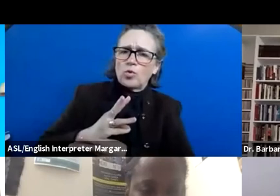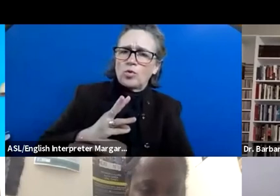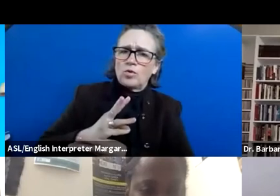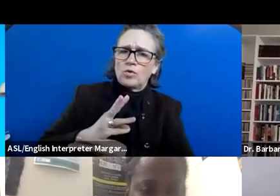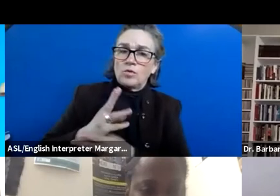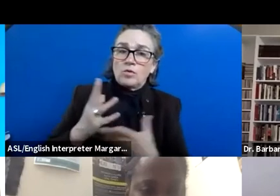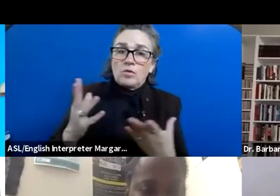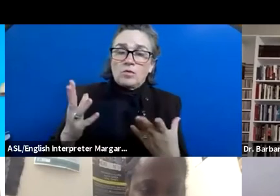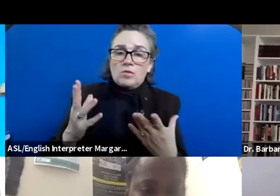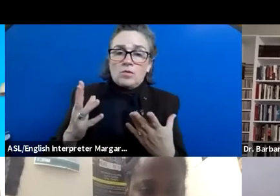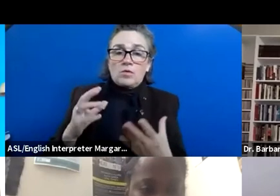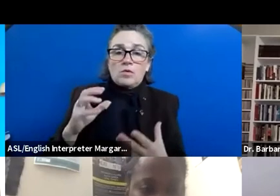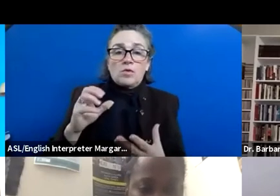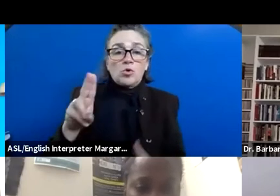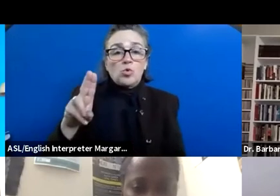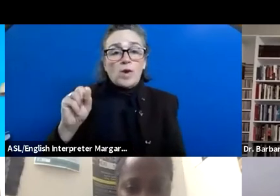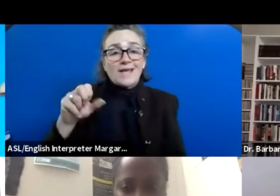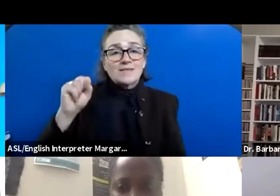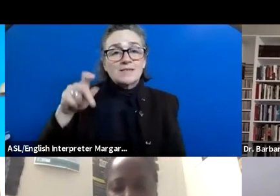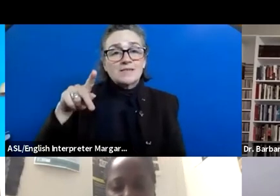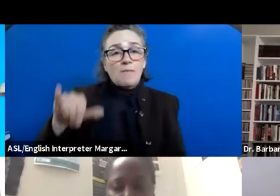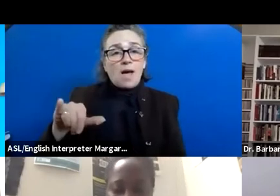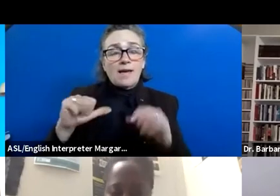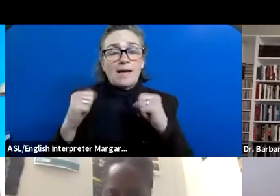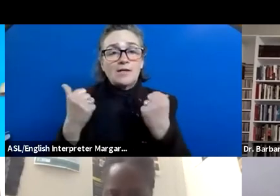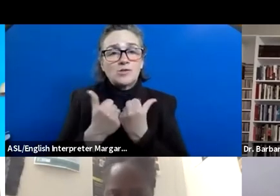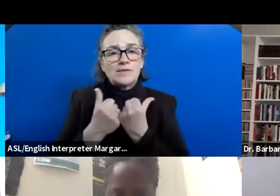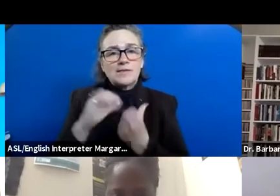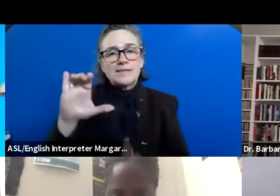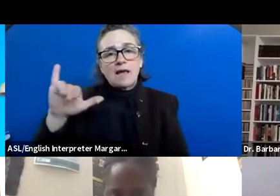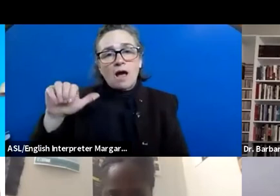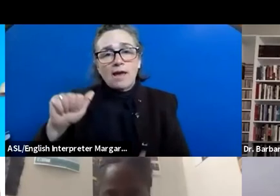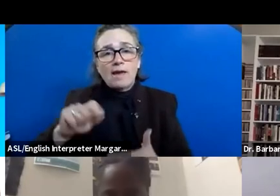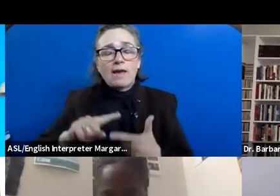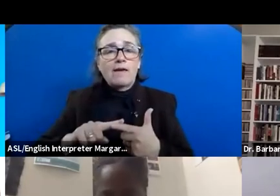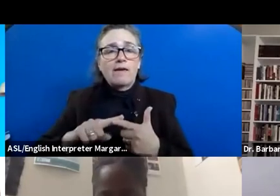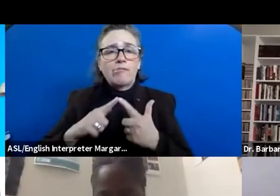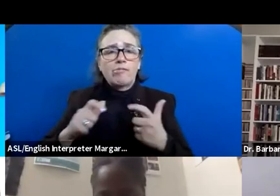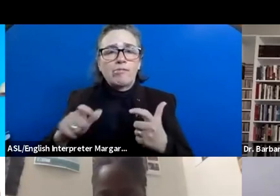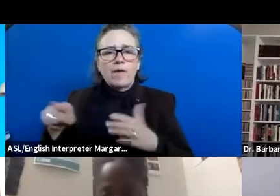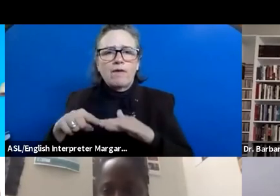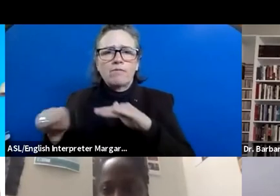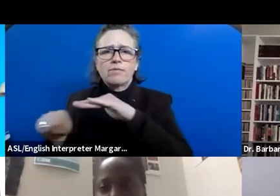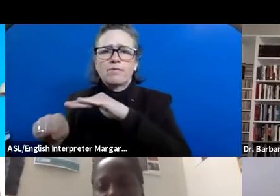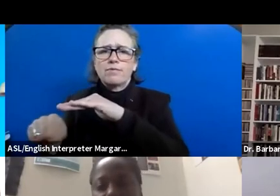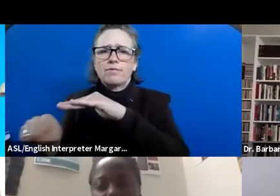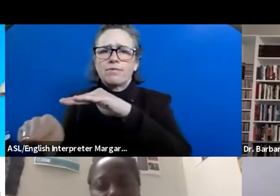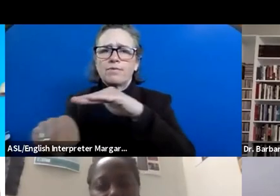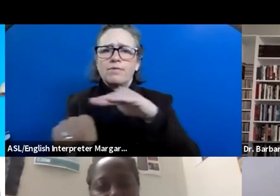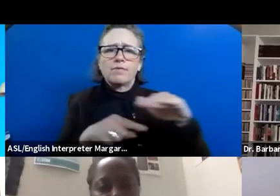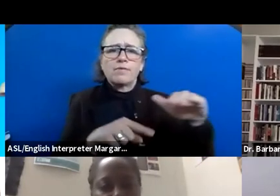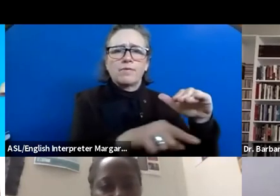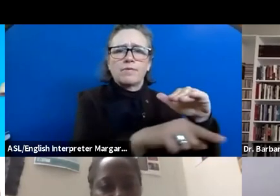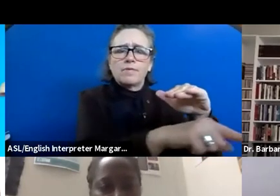US spy agencies infiltrated? So there is a part that says,